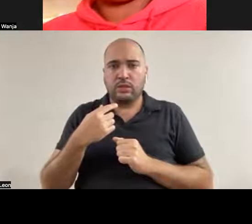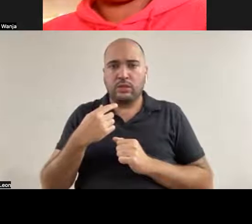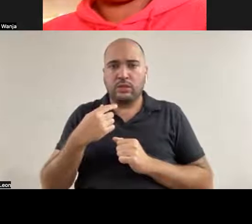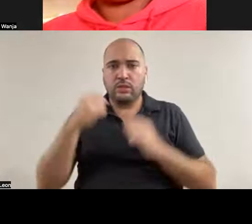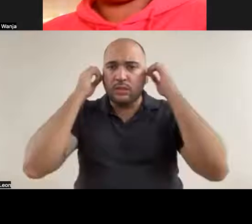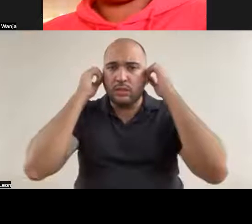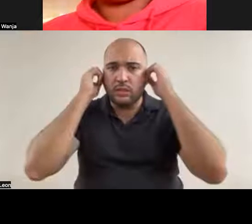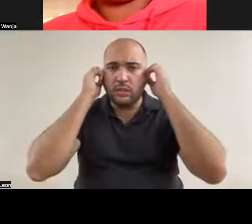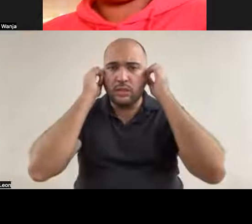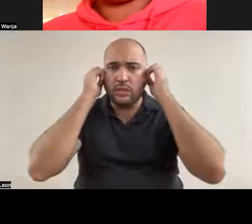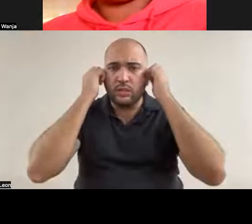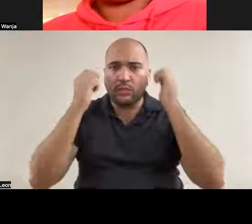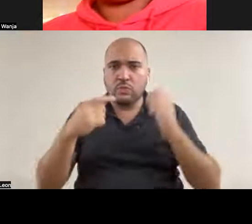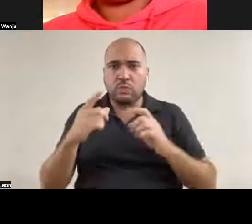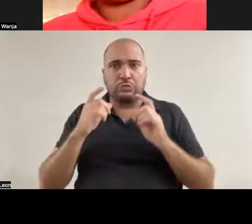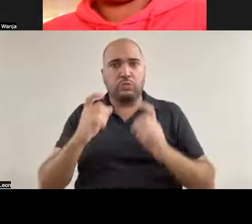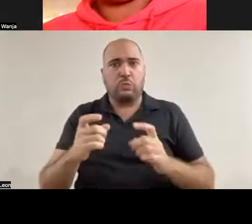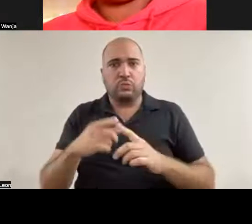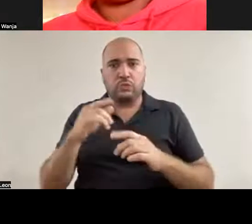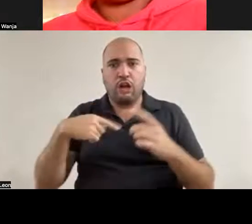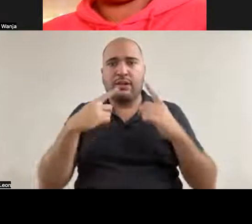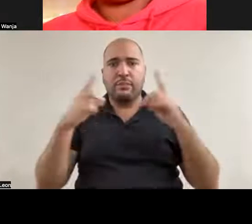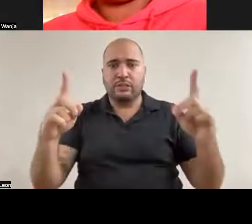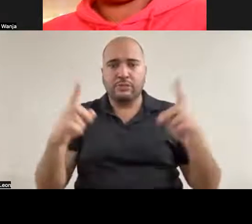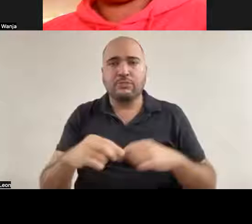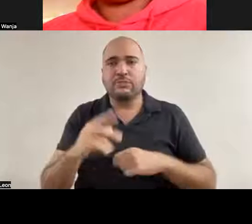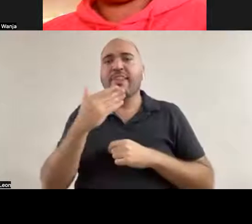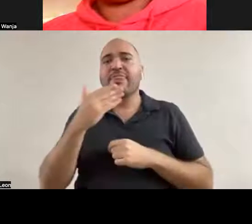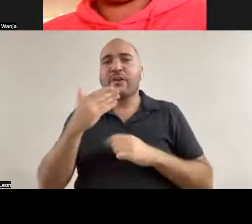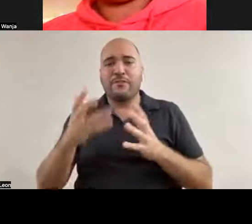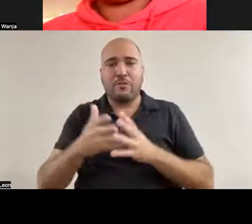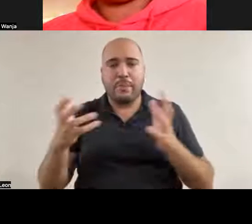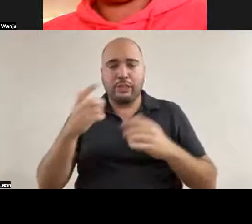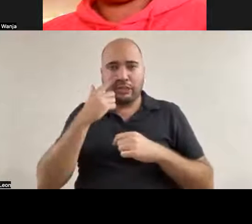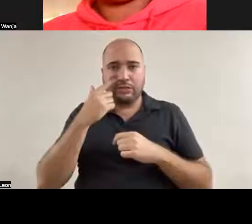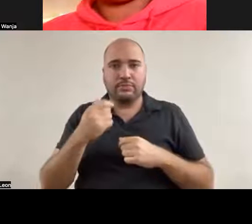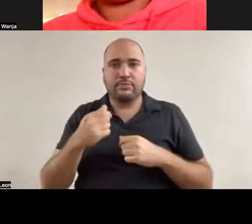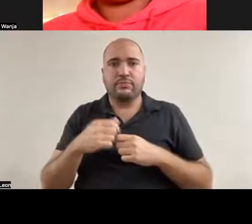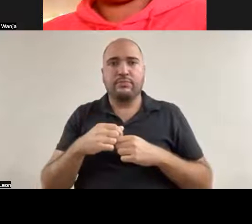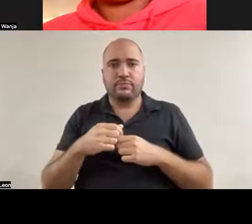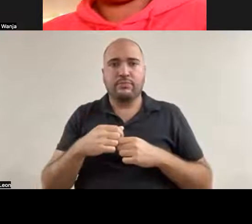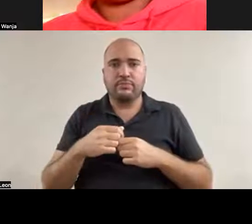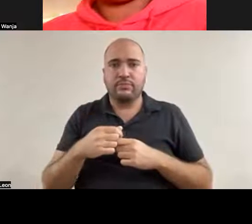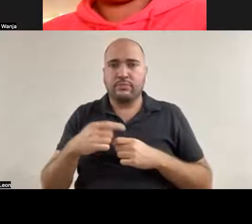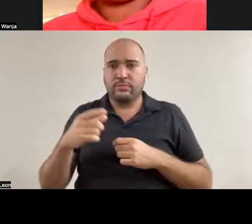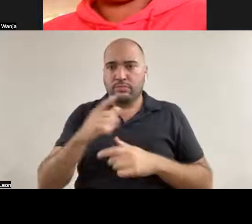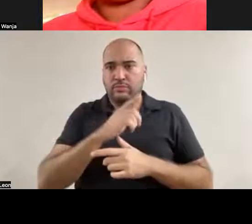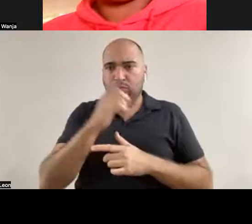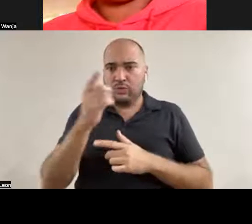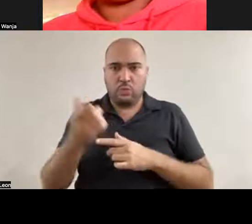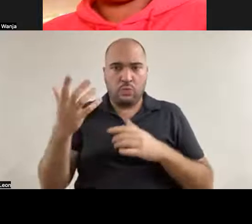accomplishments in our work. So, Thank you very much. listening. Winfred, would you like